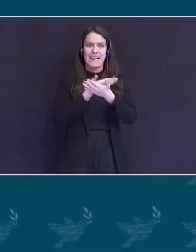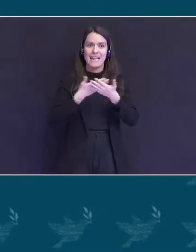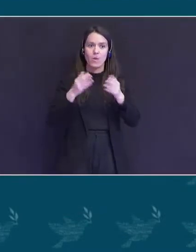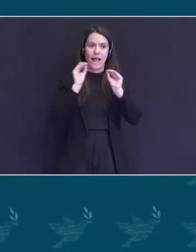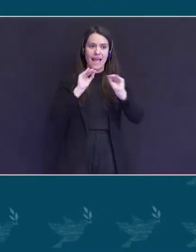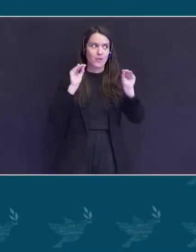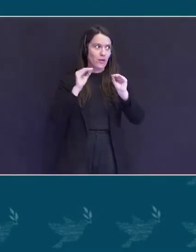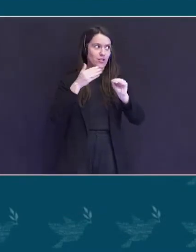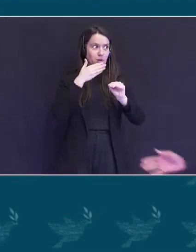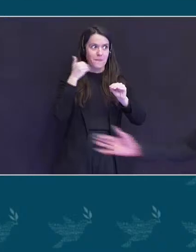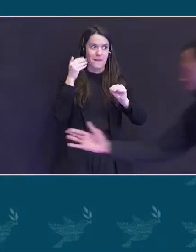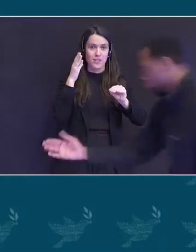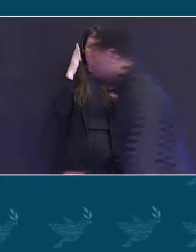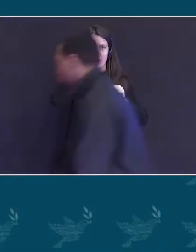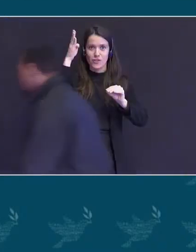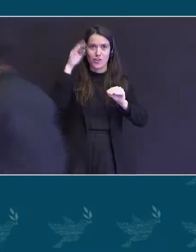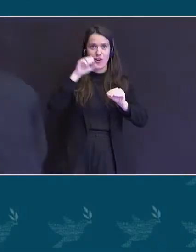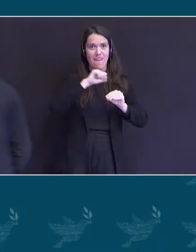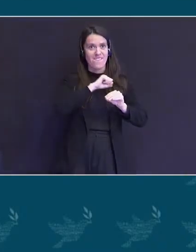in a fast evolving world.